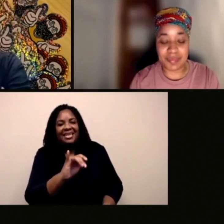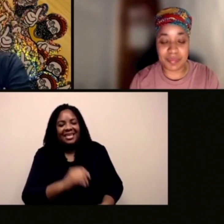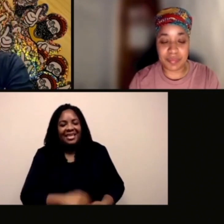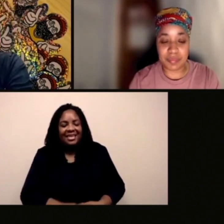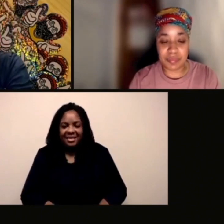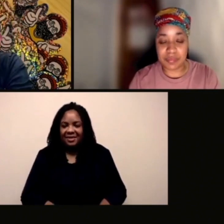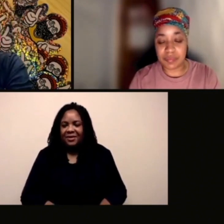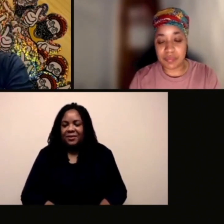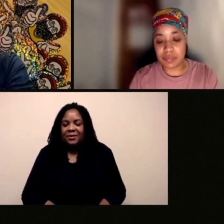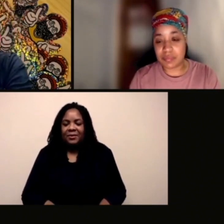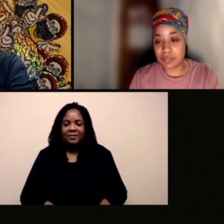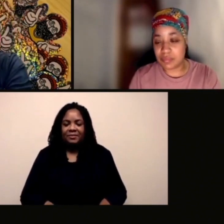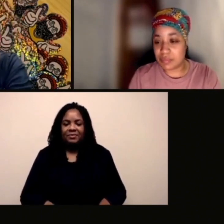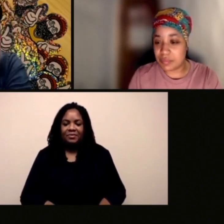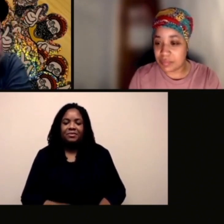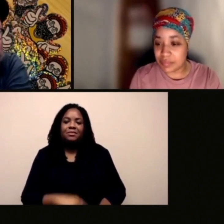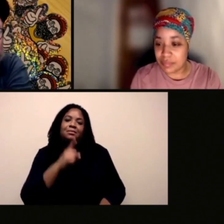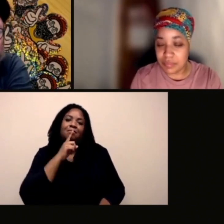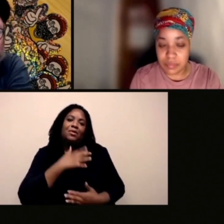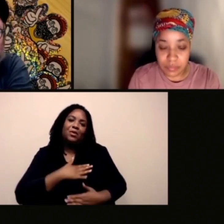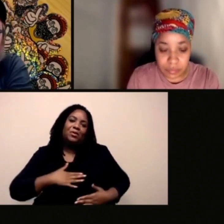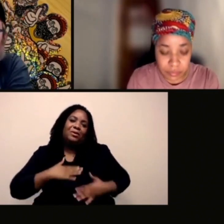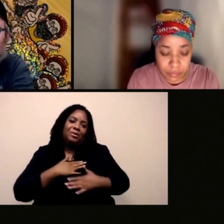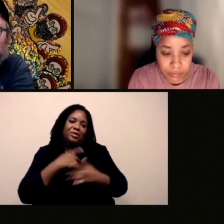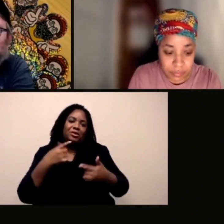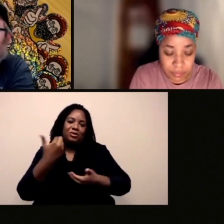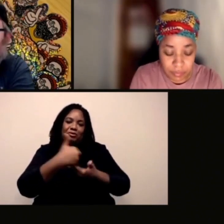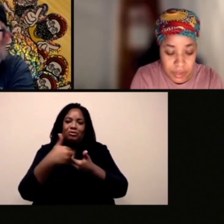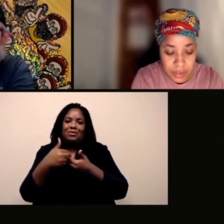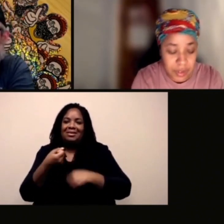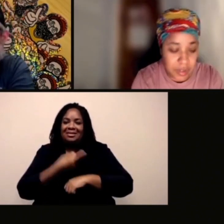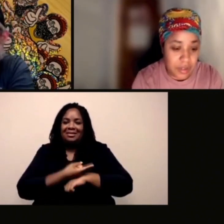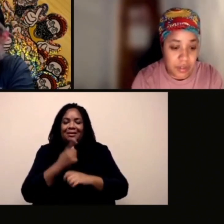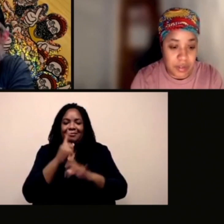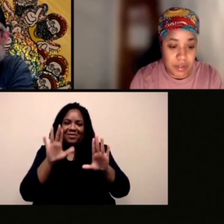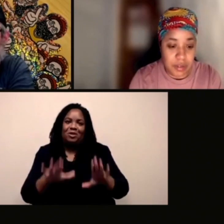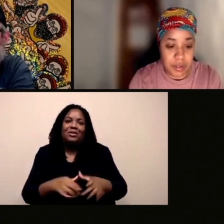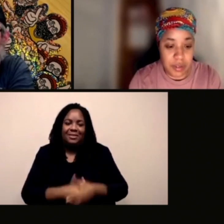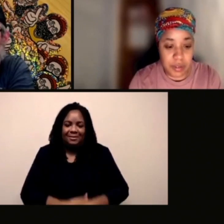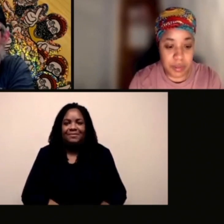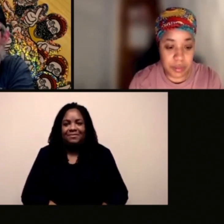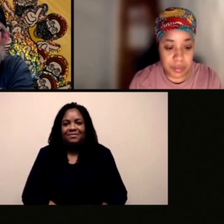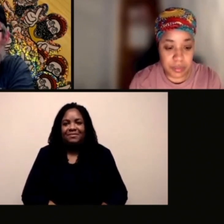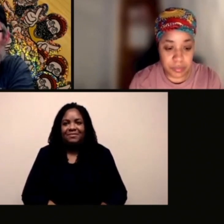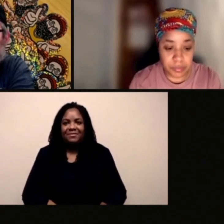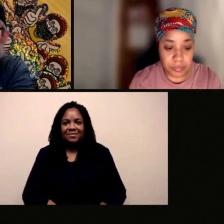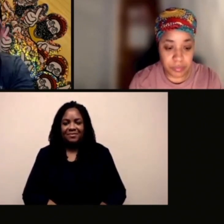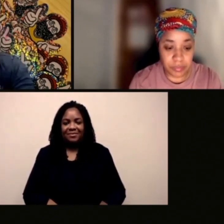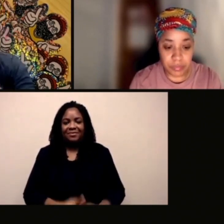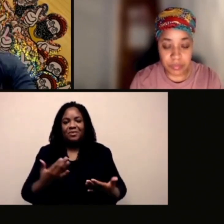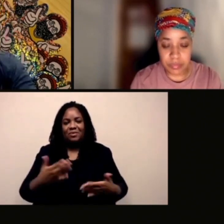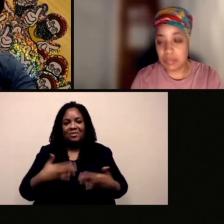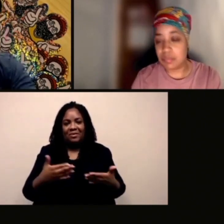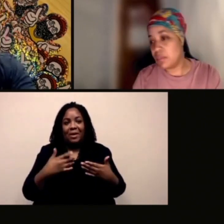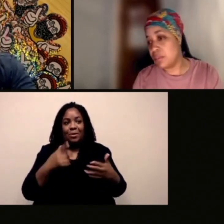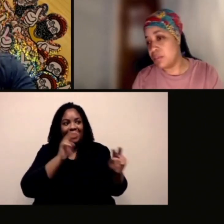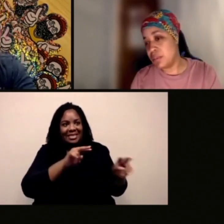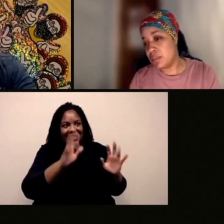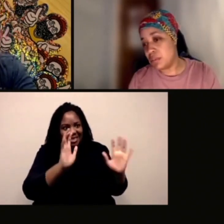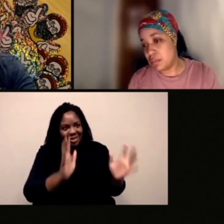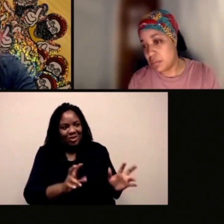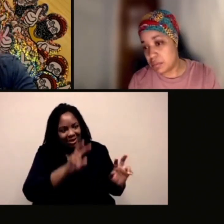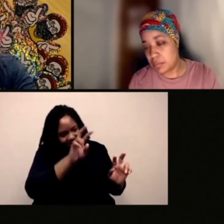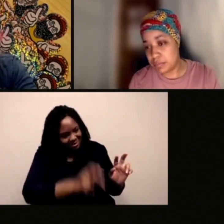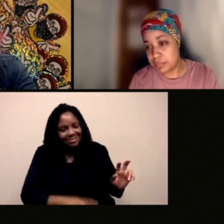We just really appreciate you all joining us this morning. This is pretty awesome. Glad we're able to see the chat too.